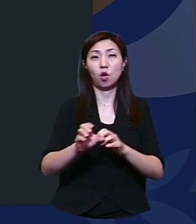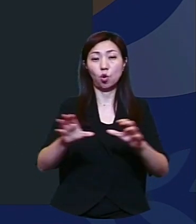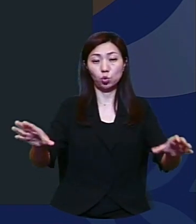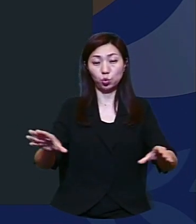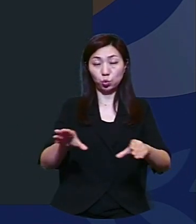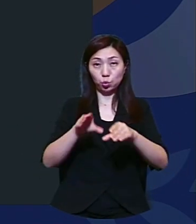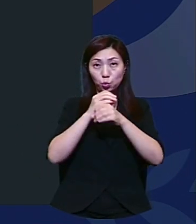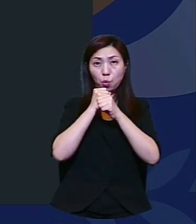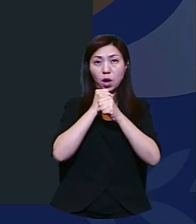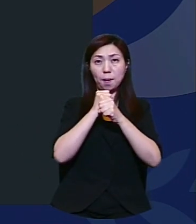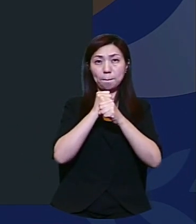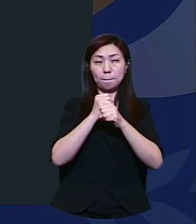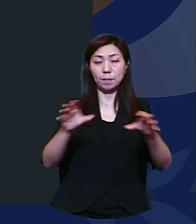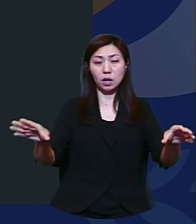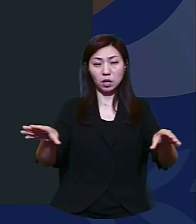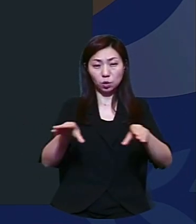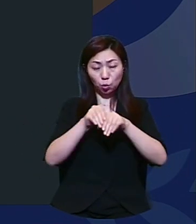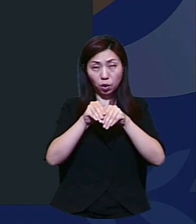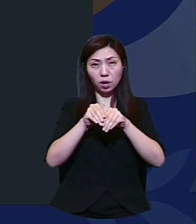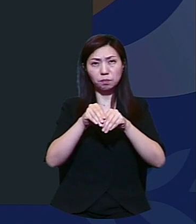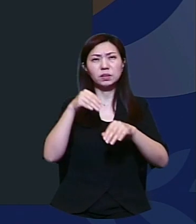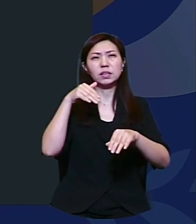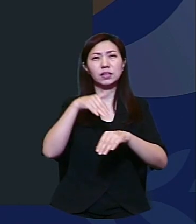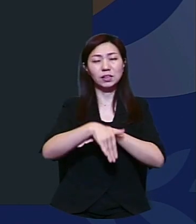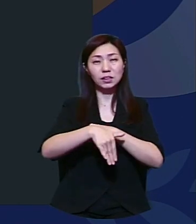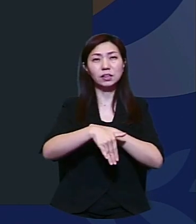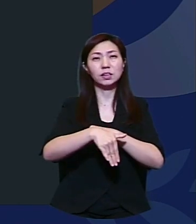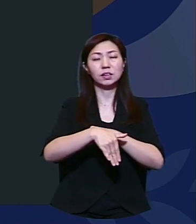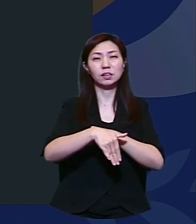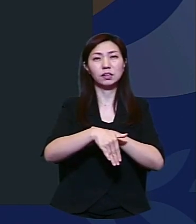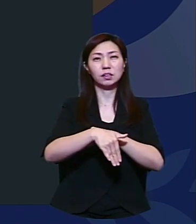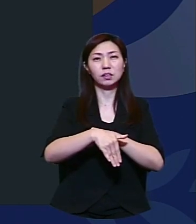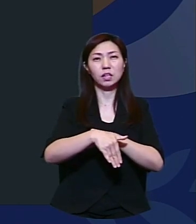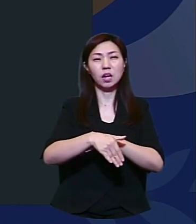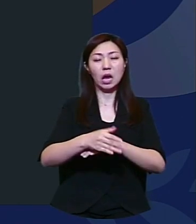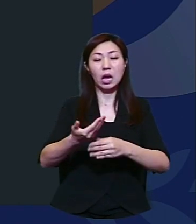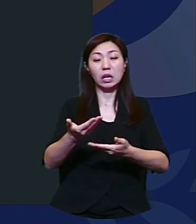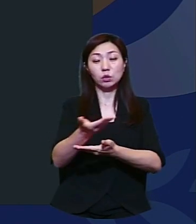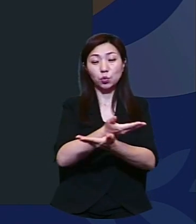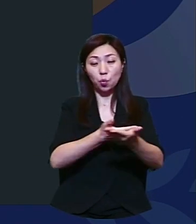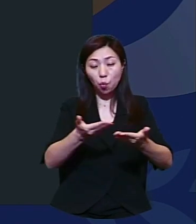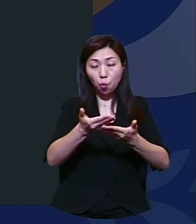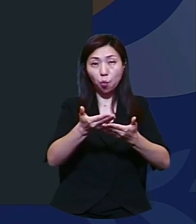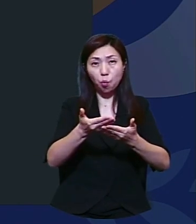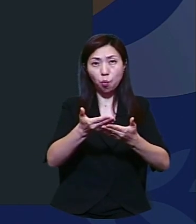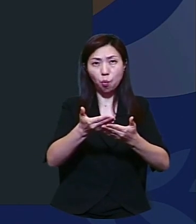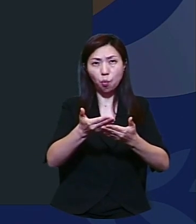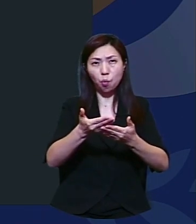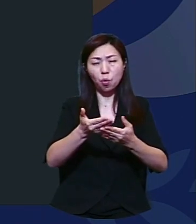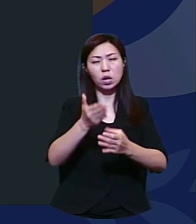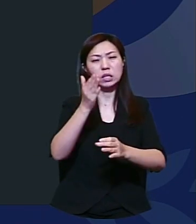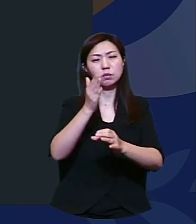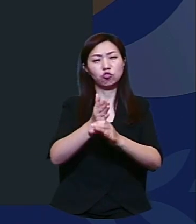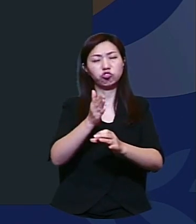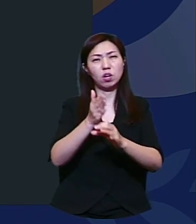incorporating all related agencies might be necessary to bring more efficiency.